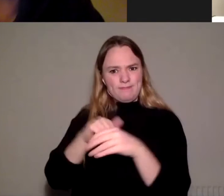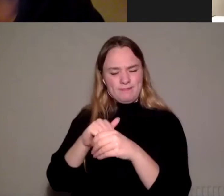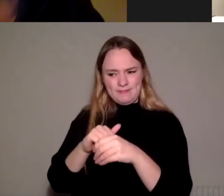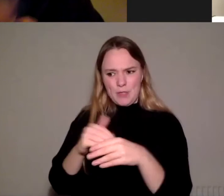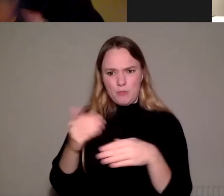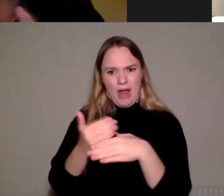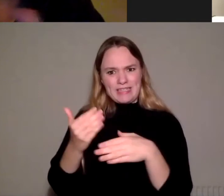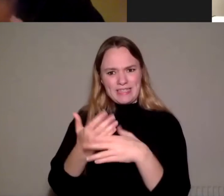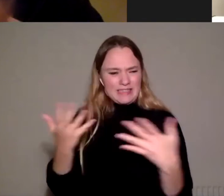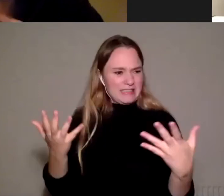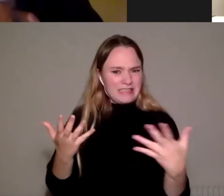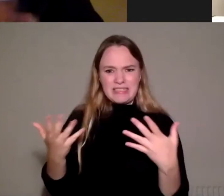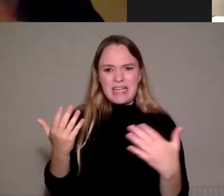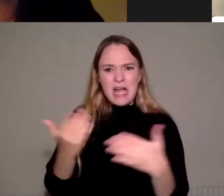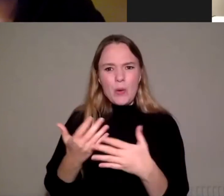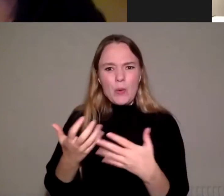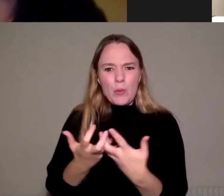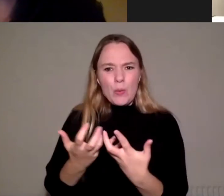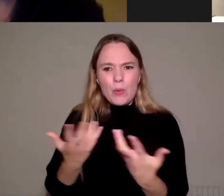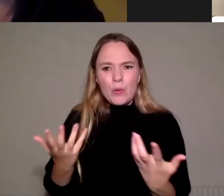what would you say?